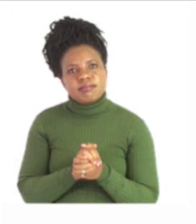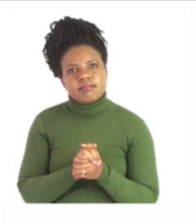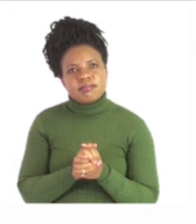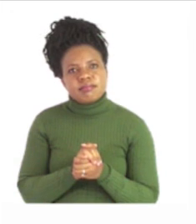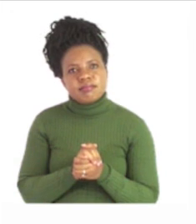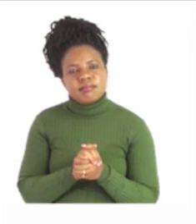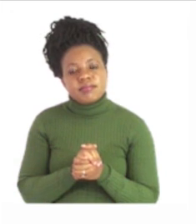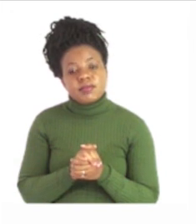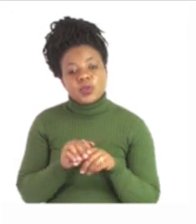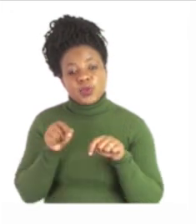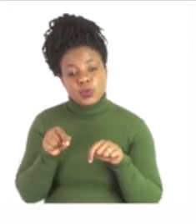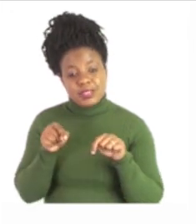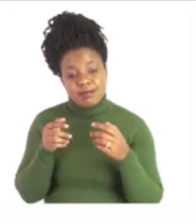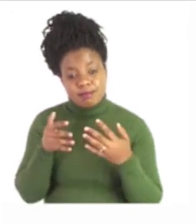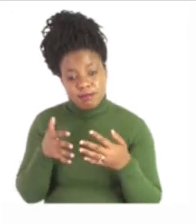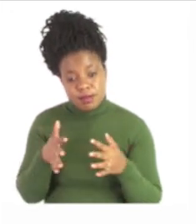of today.